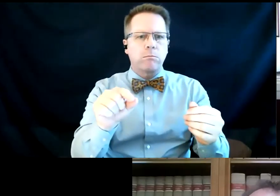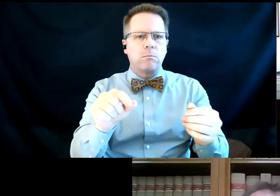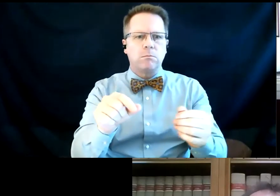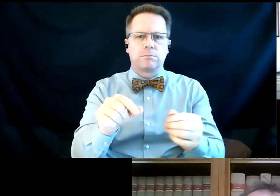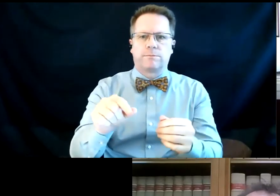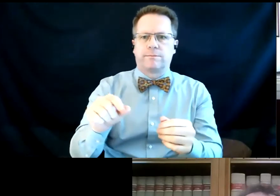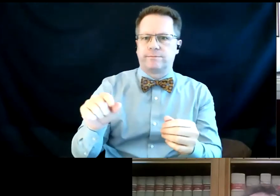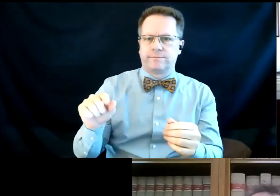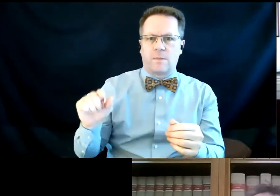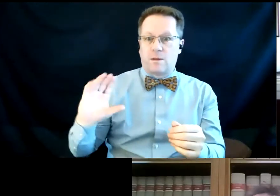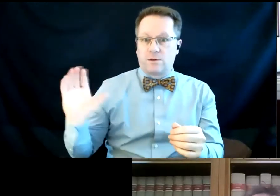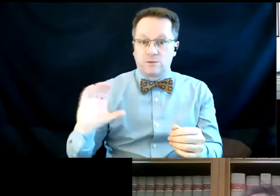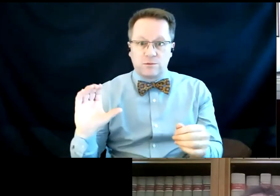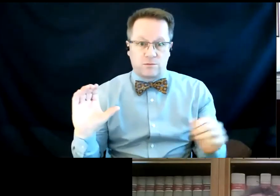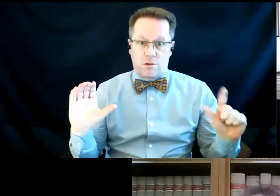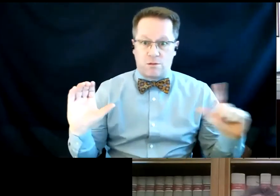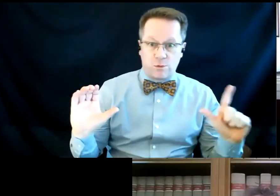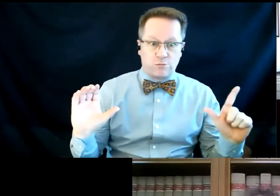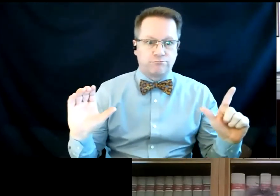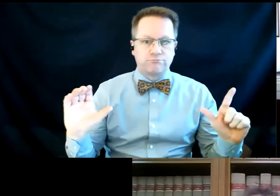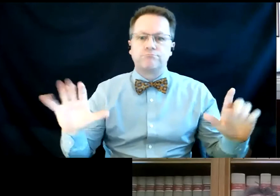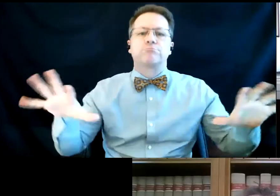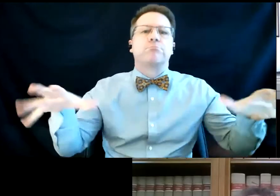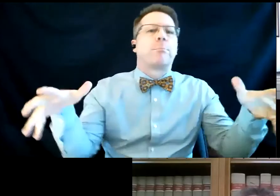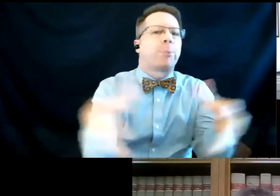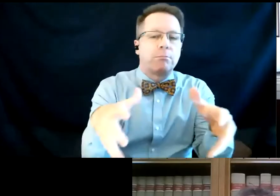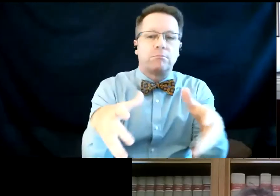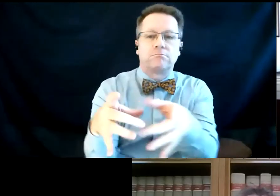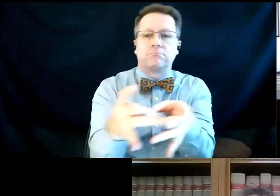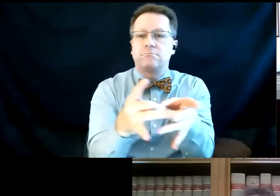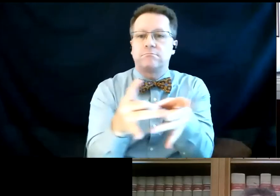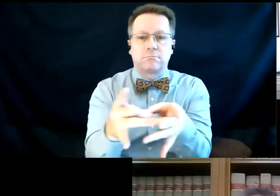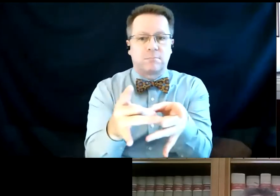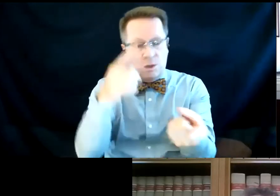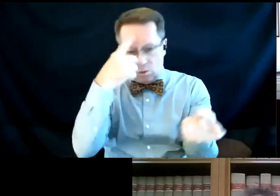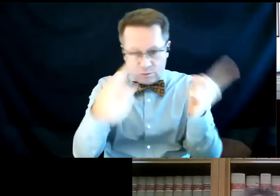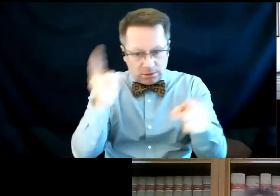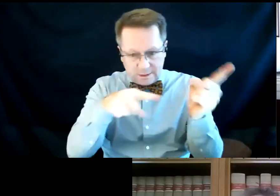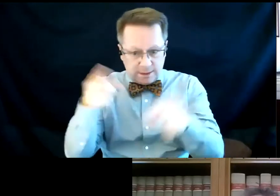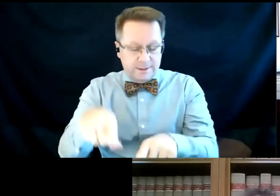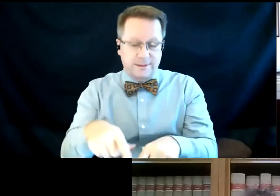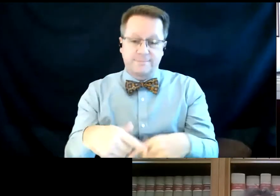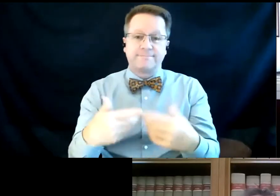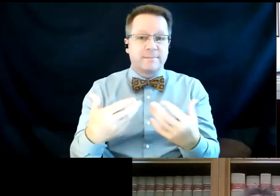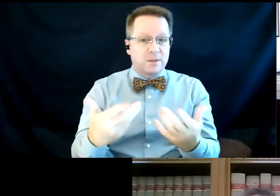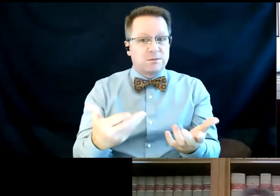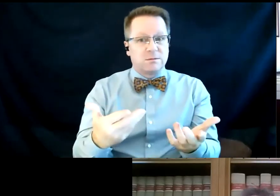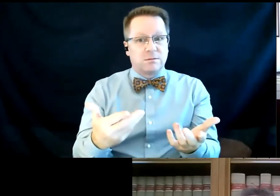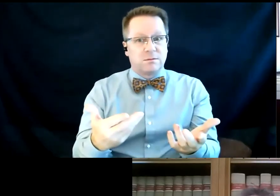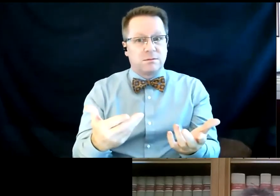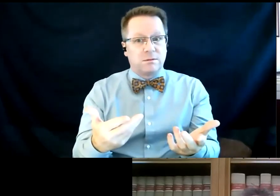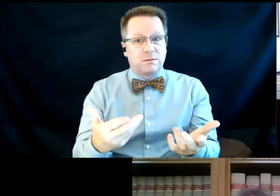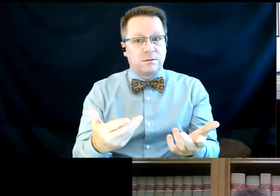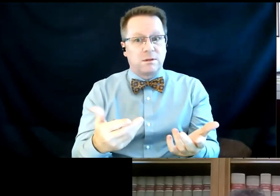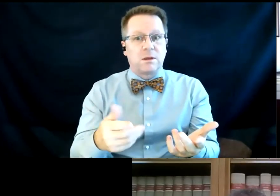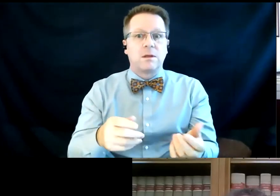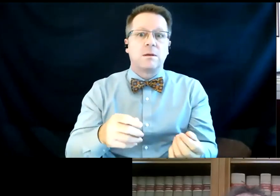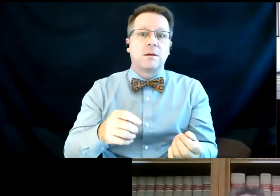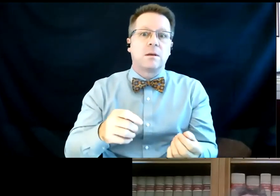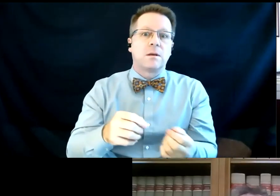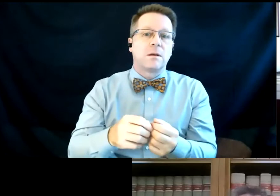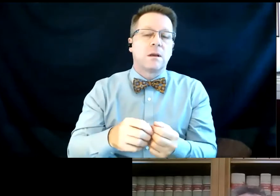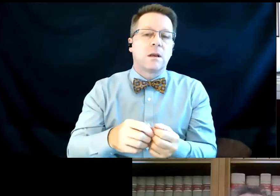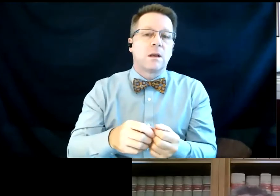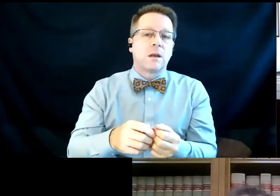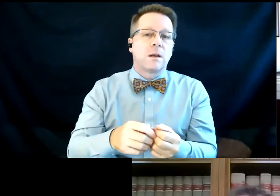partisan world that we live in. And so we're able to do that. So I think you need to be able to